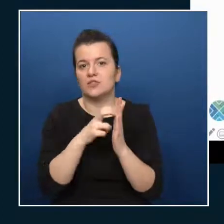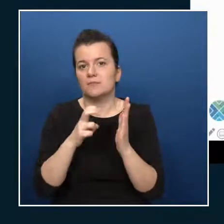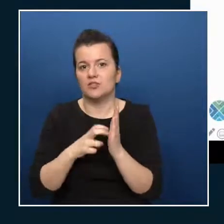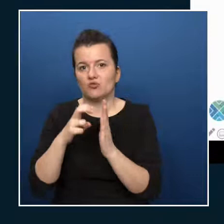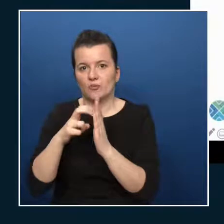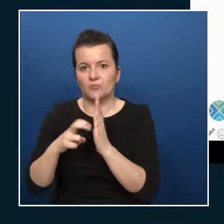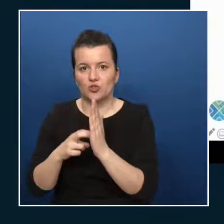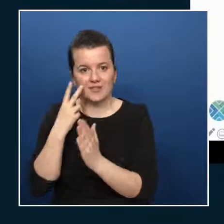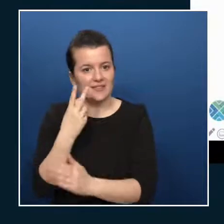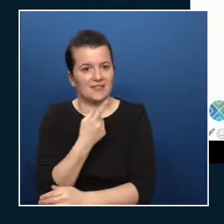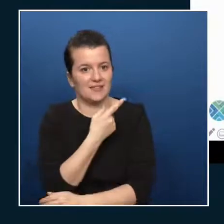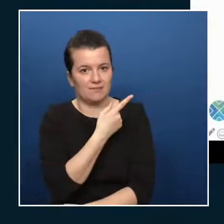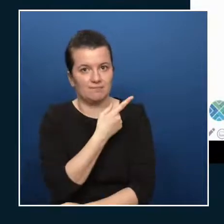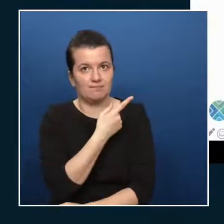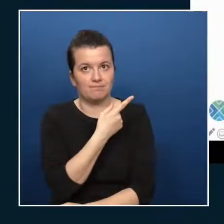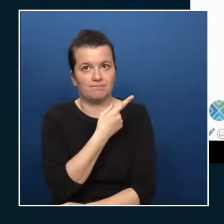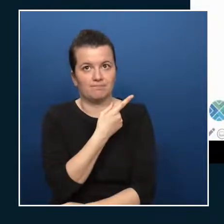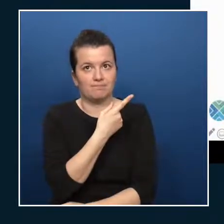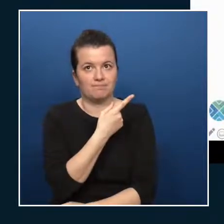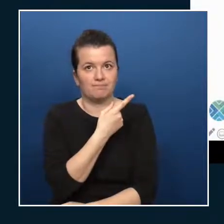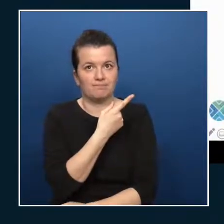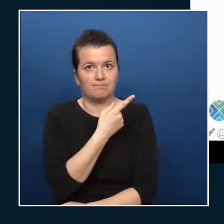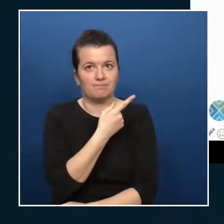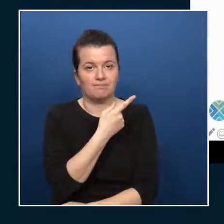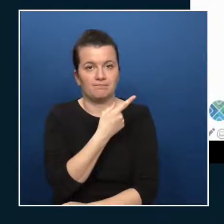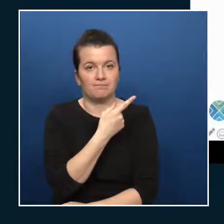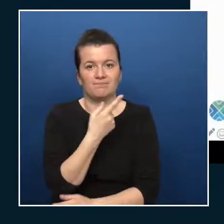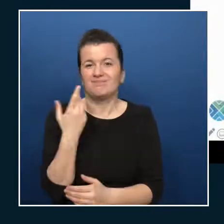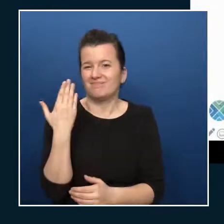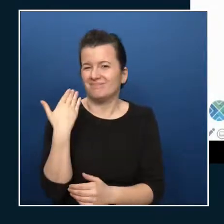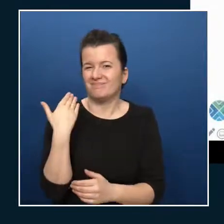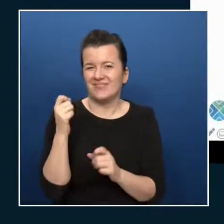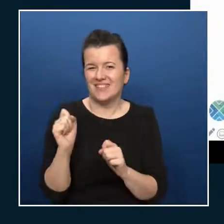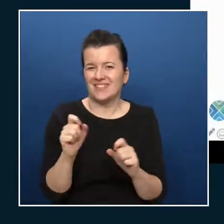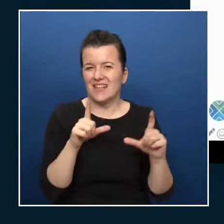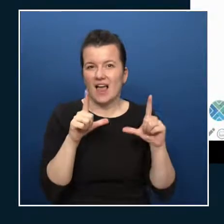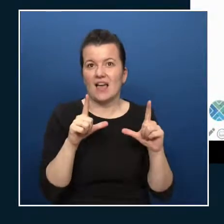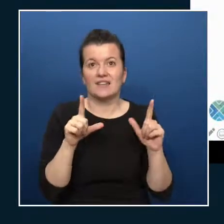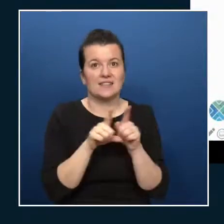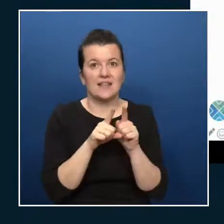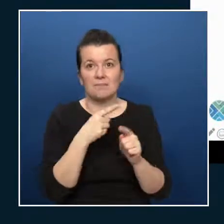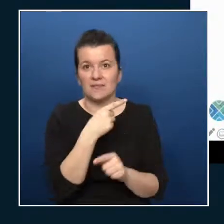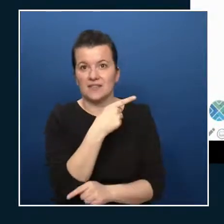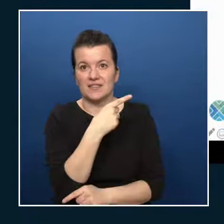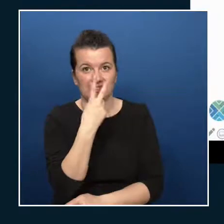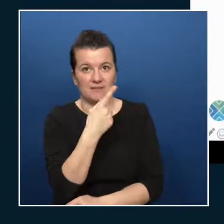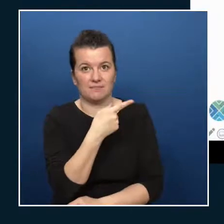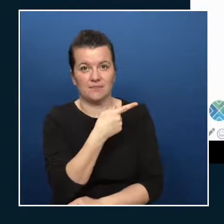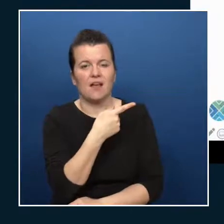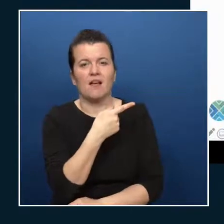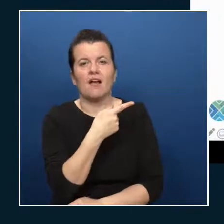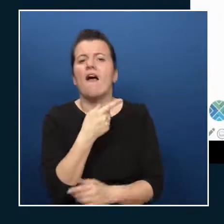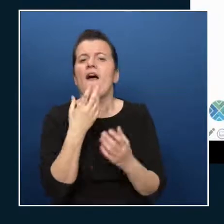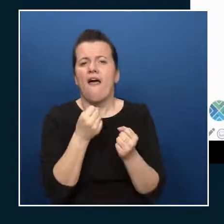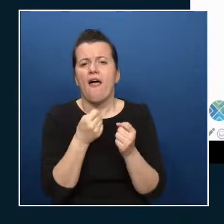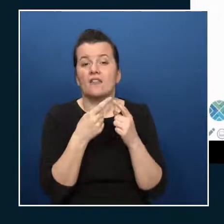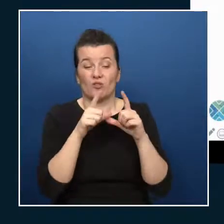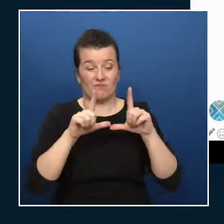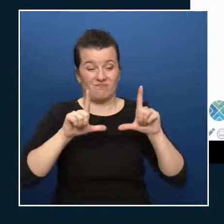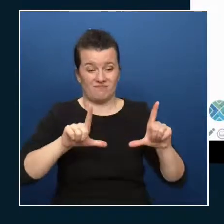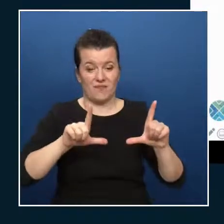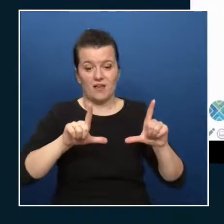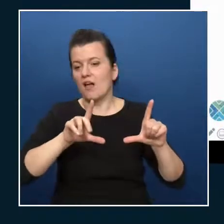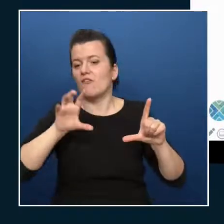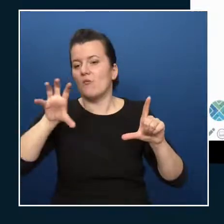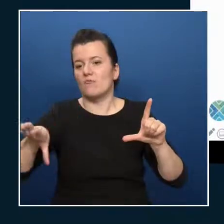And the landing zone subscription we just looked at in the previous slide, that's this one. But there are also other things to consider. Okay, what I'm going to